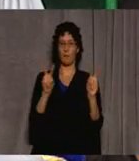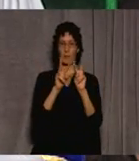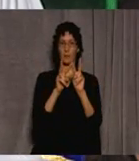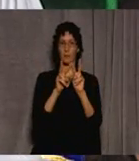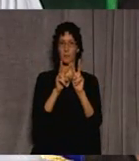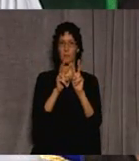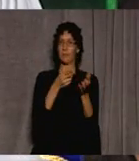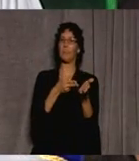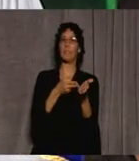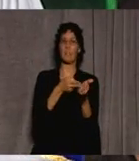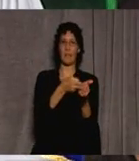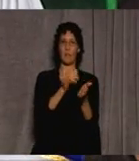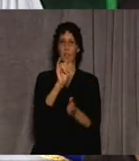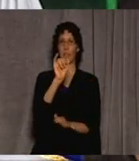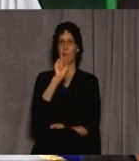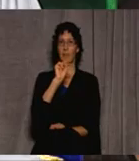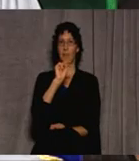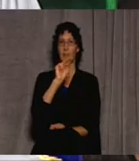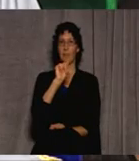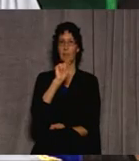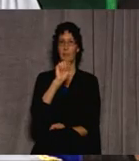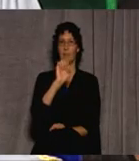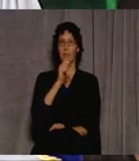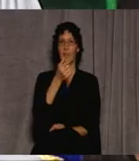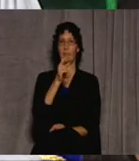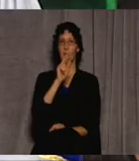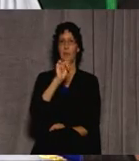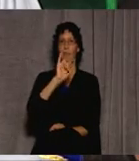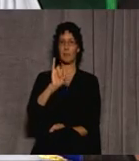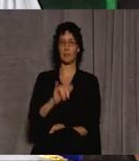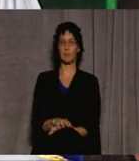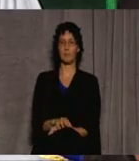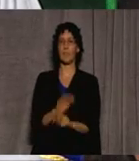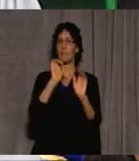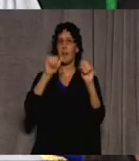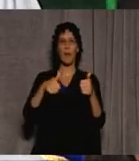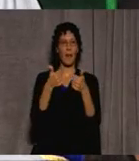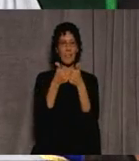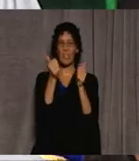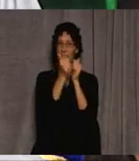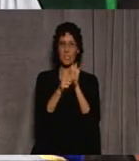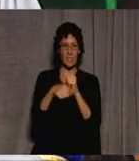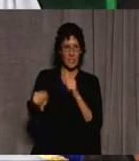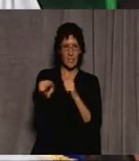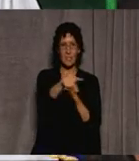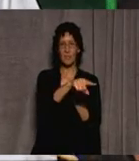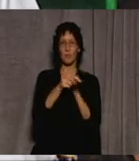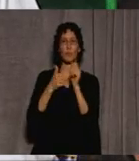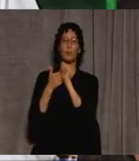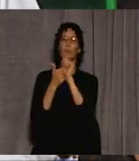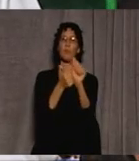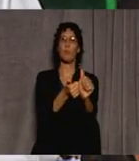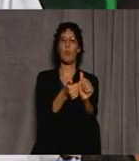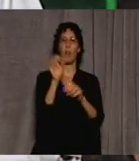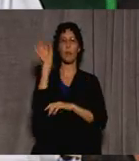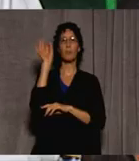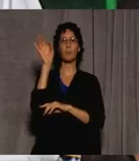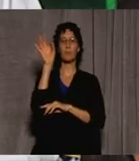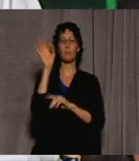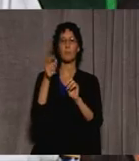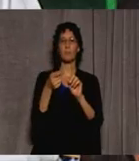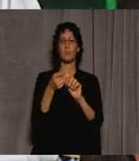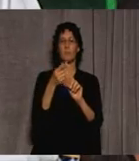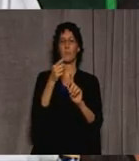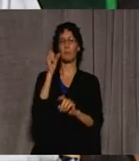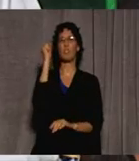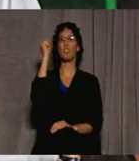integrity. I challenge each of you to live up to the admonitions